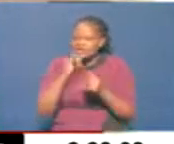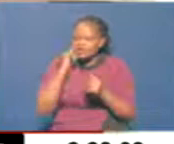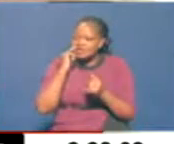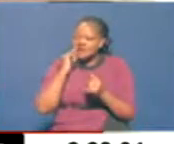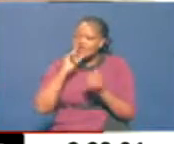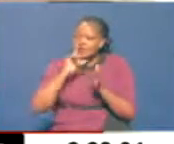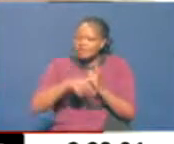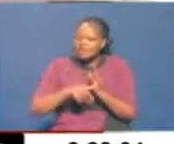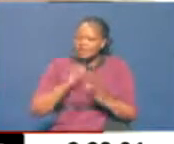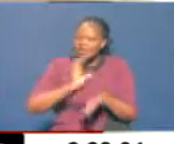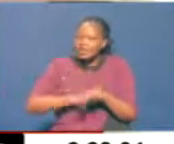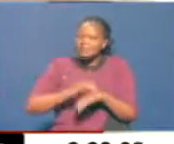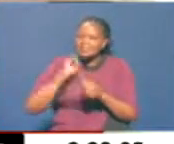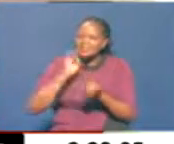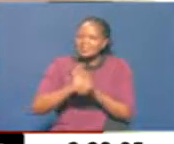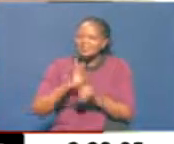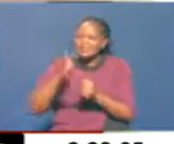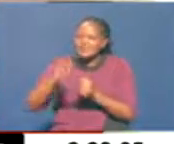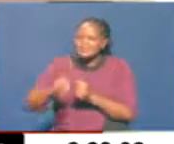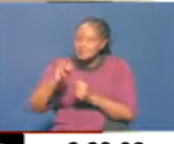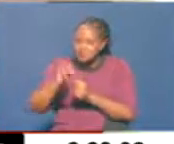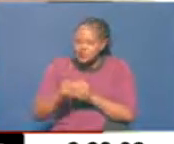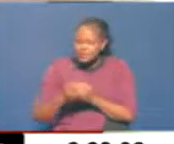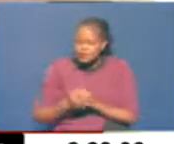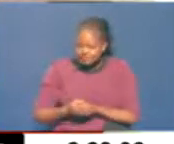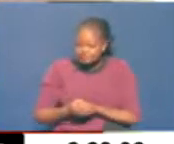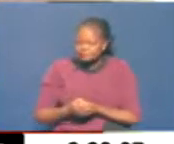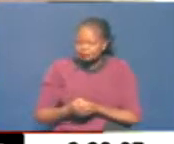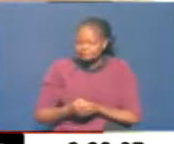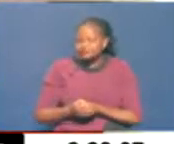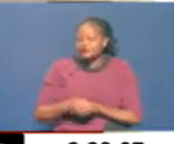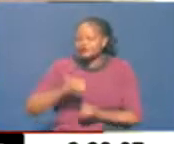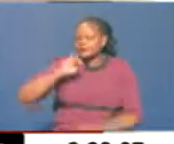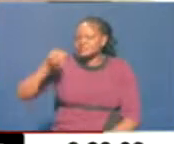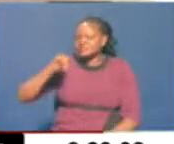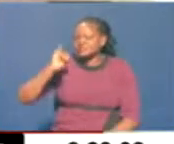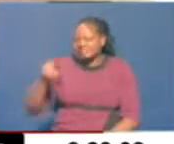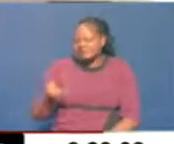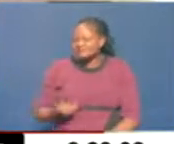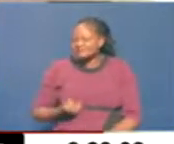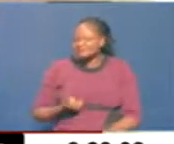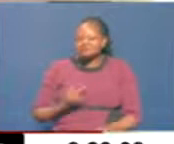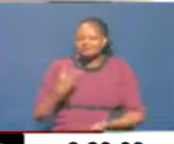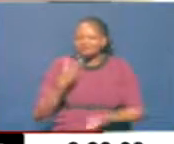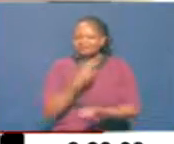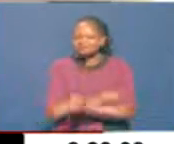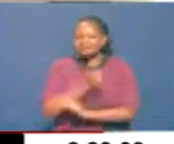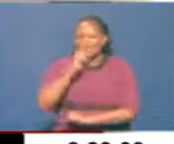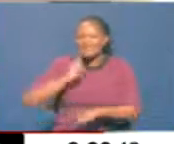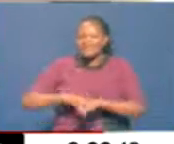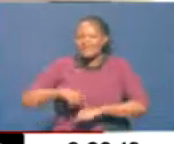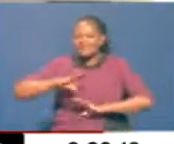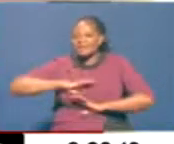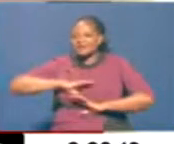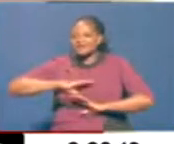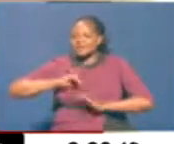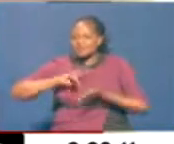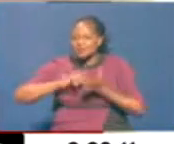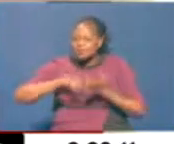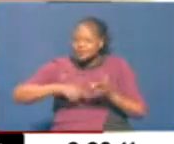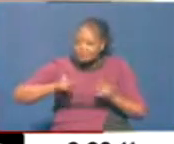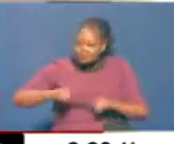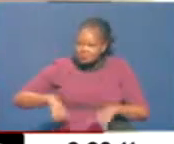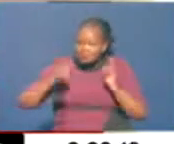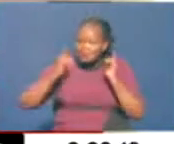million vaccines in the country, J&J. And these are only single shot vaccines, mm-hmm. meaning our success in terms of